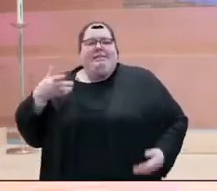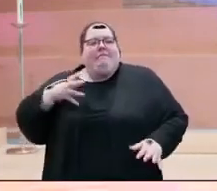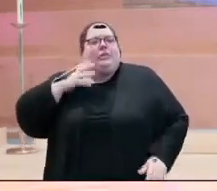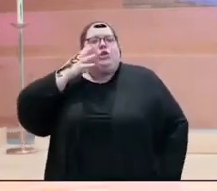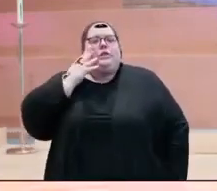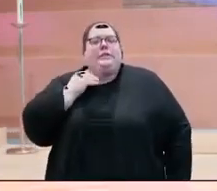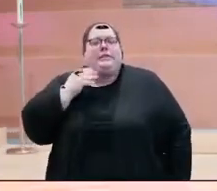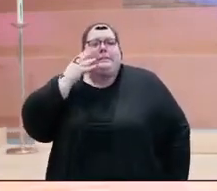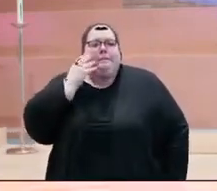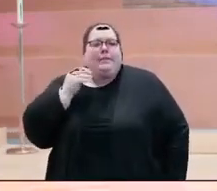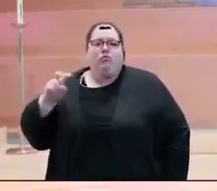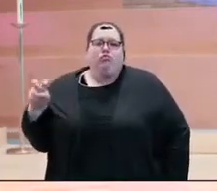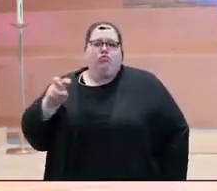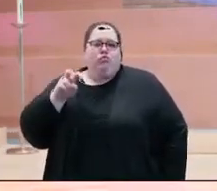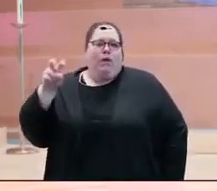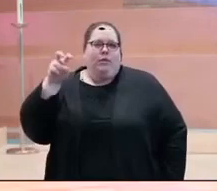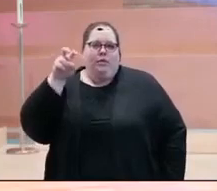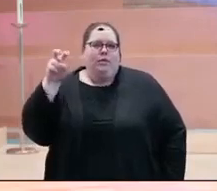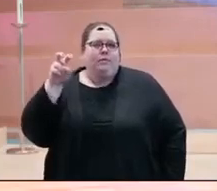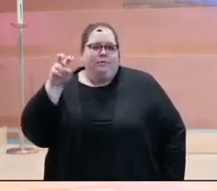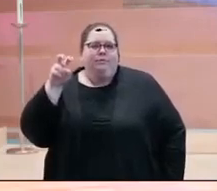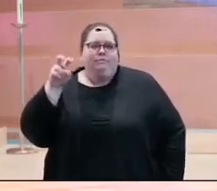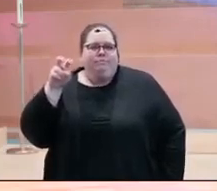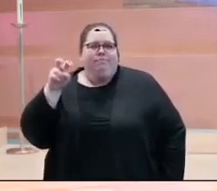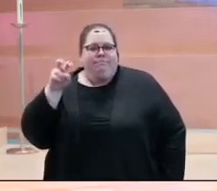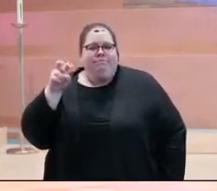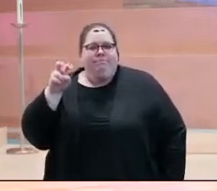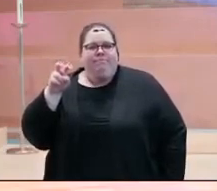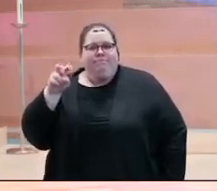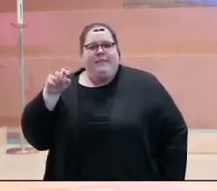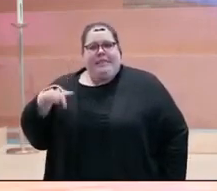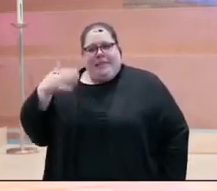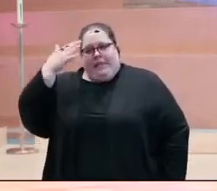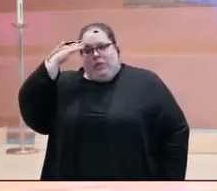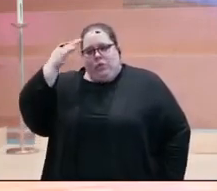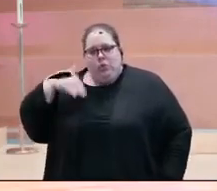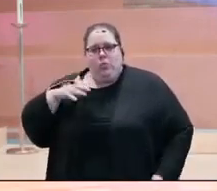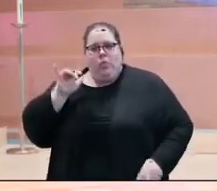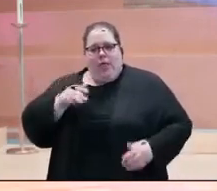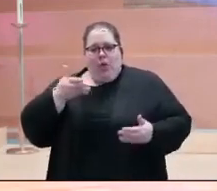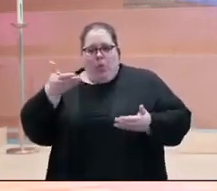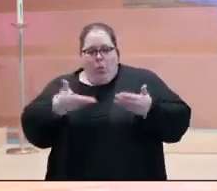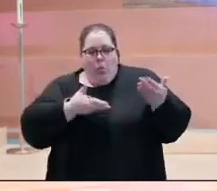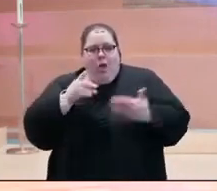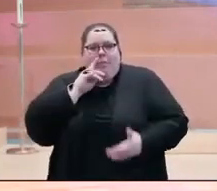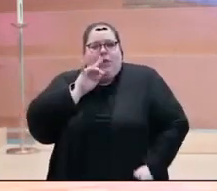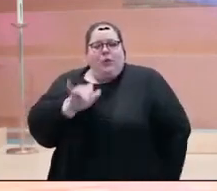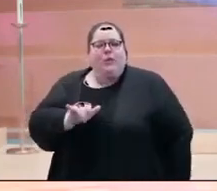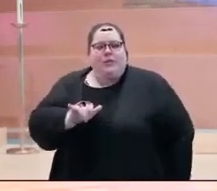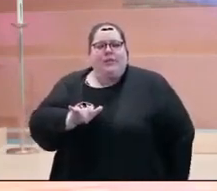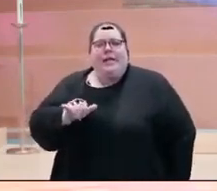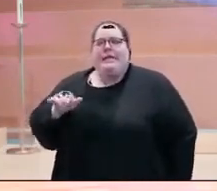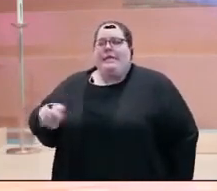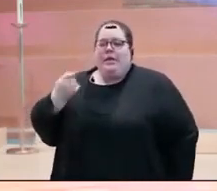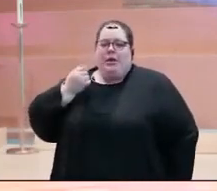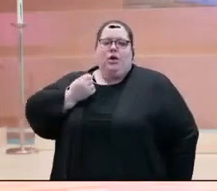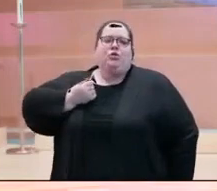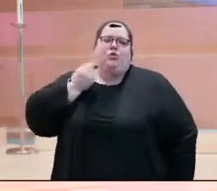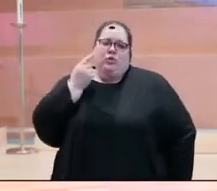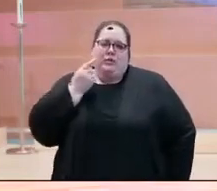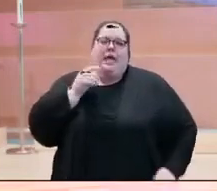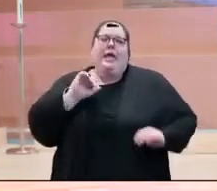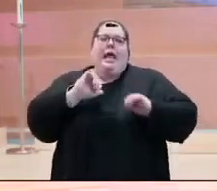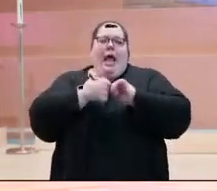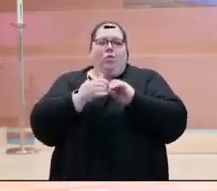much experience traveling, being the traveler, and experiencing hospitality that he really knew how to